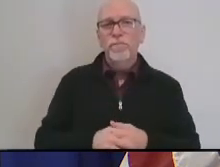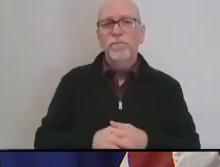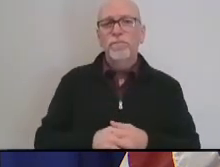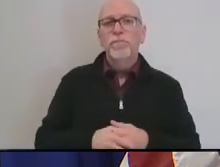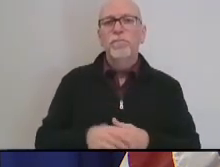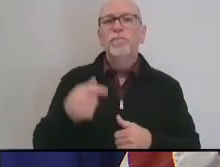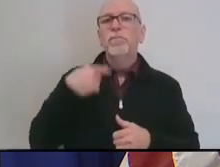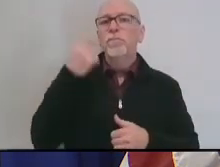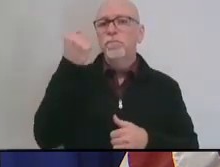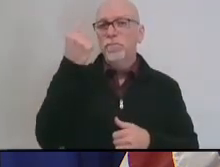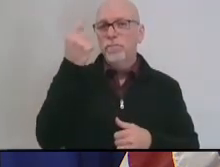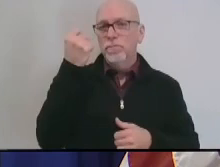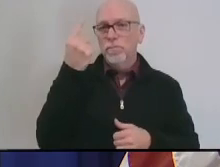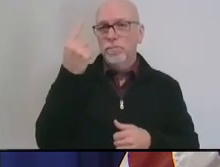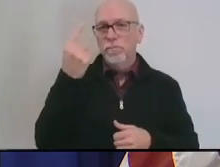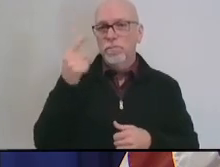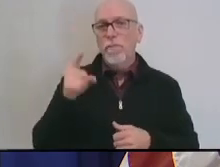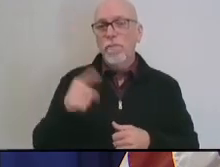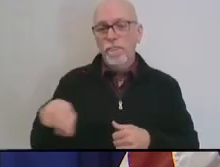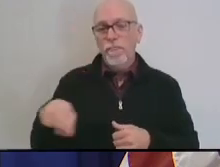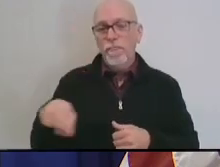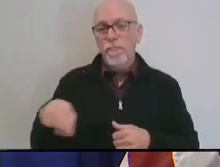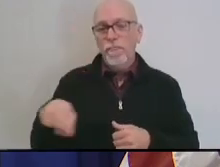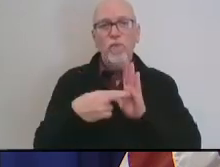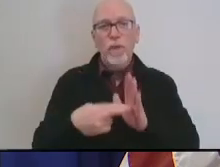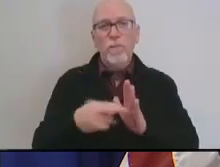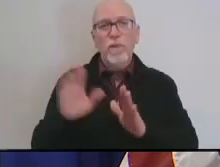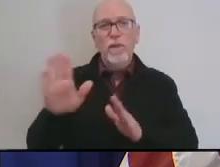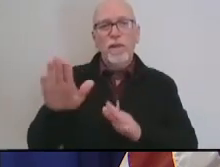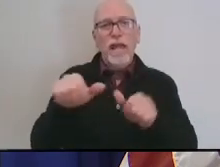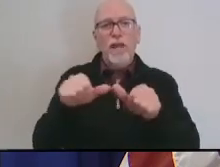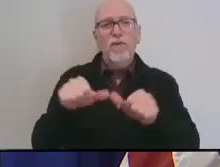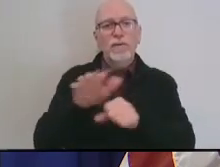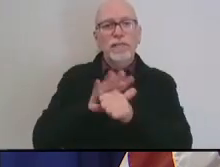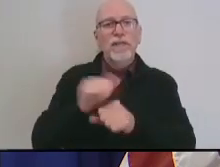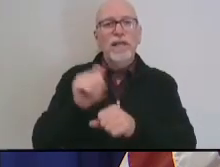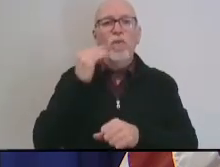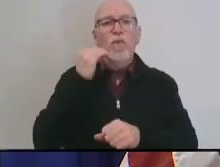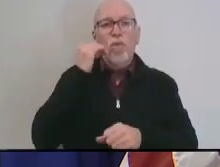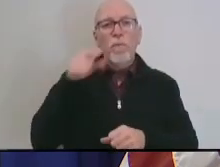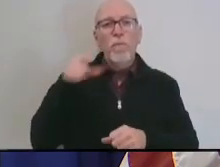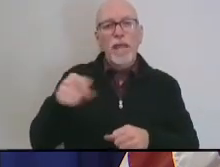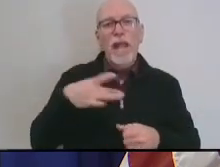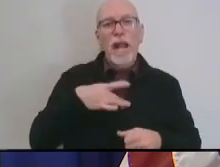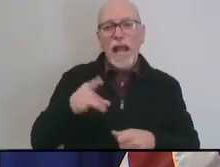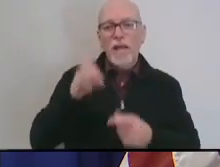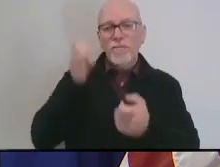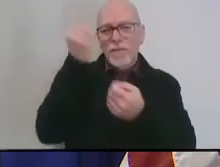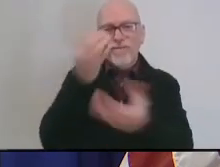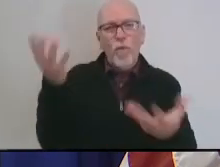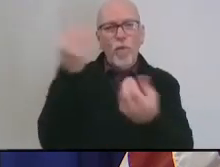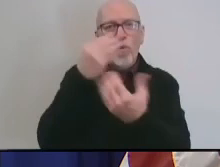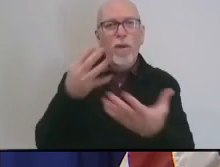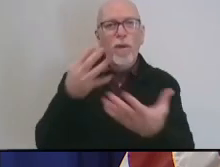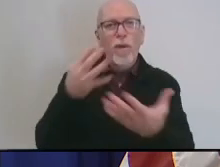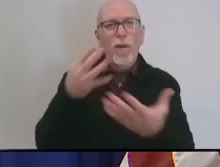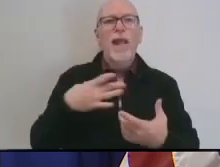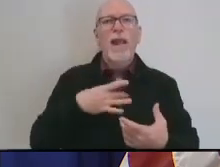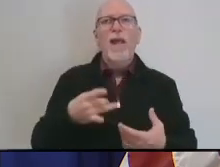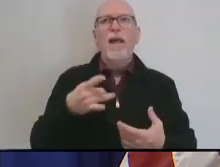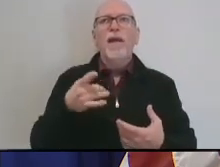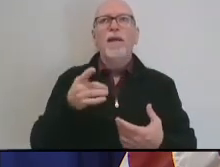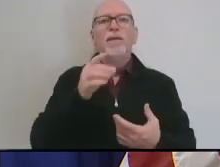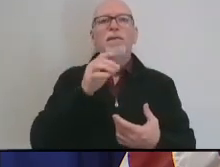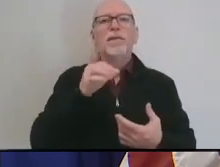Understand they represent districts back home. They like to be informed. They like to not just like it, it's